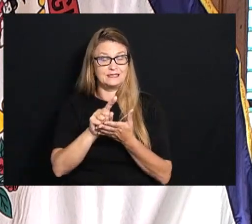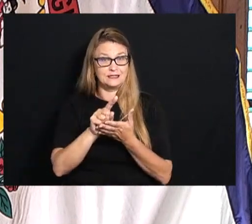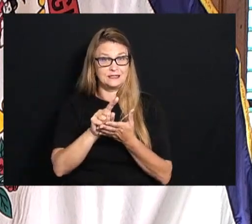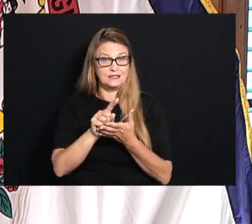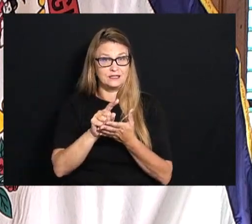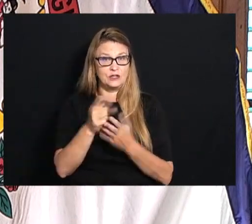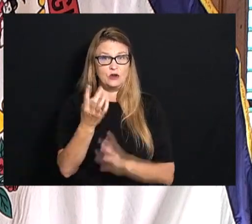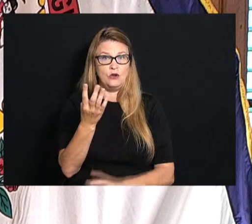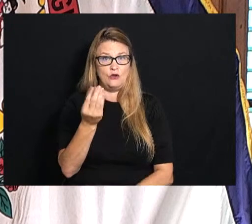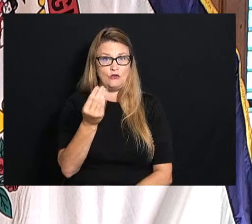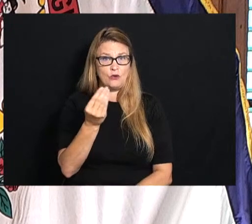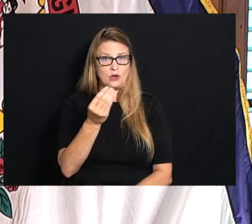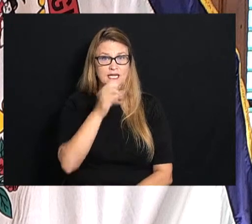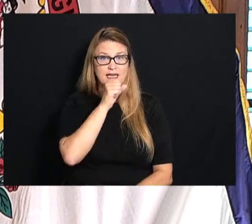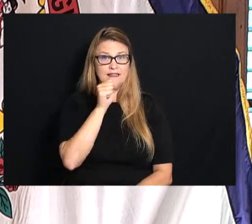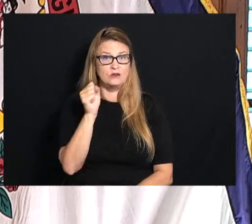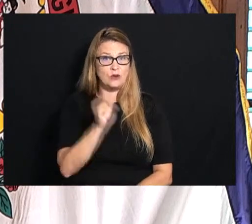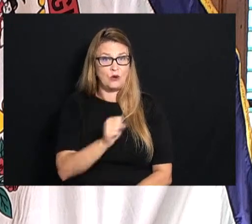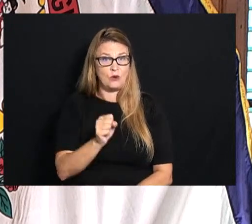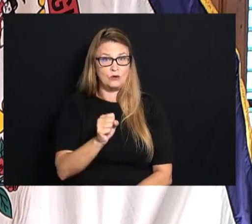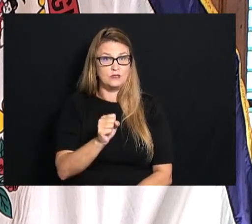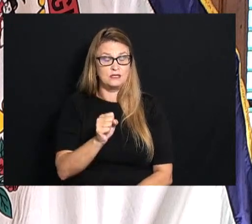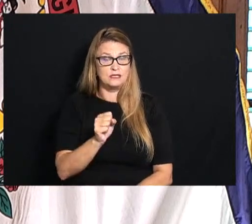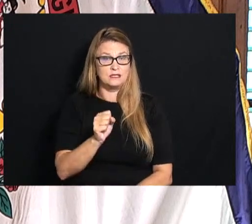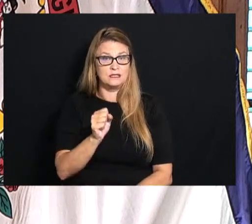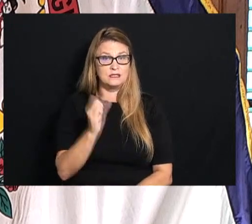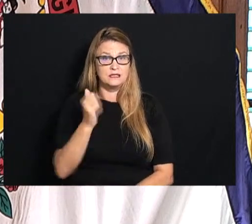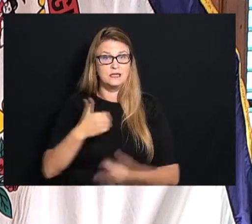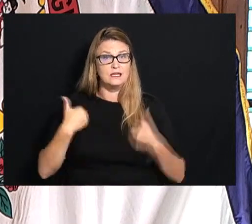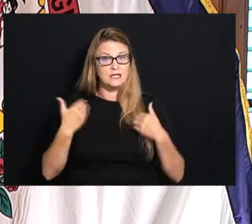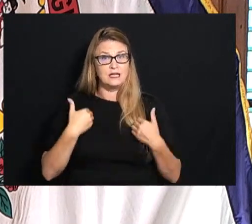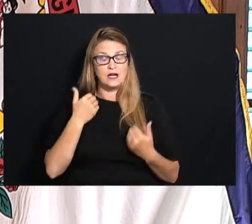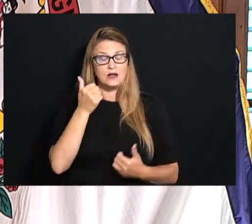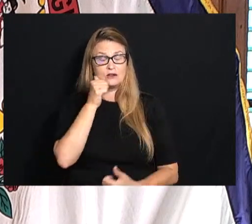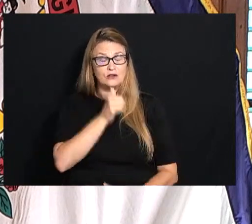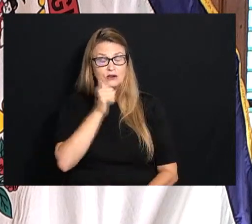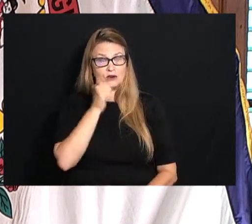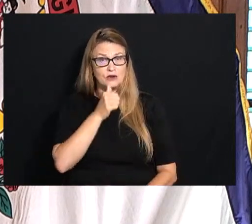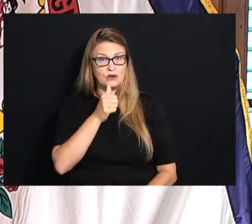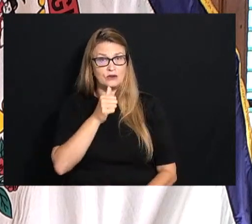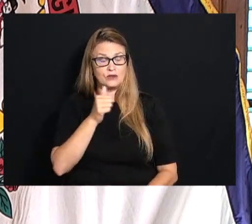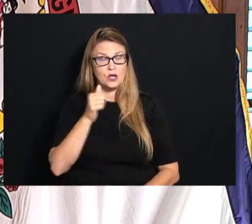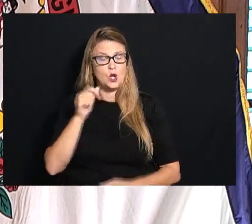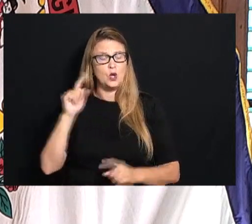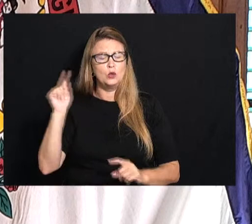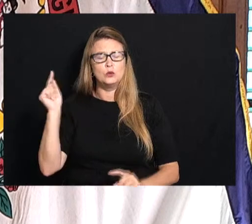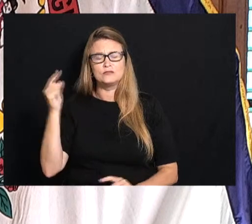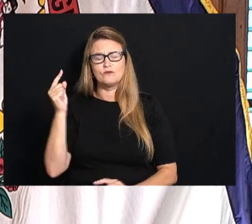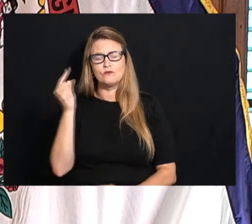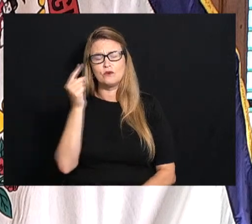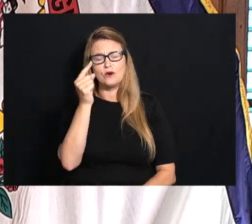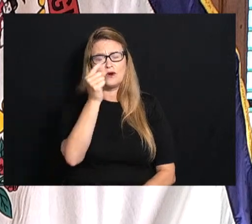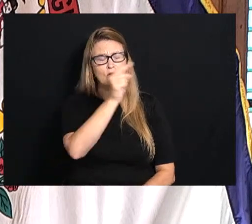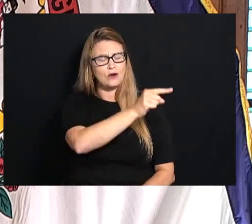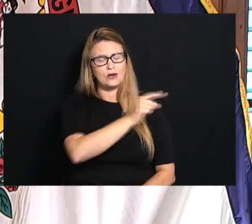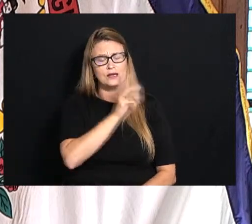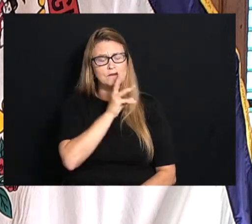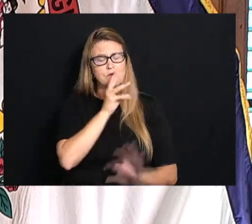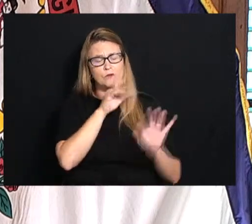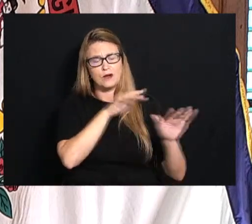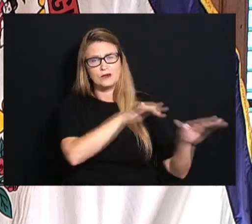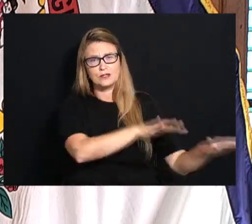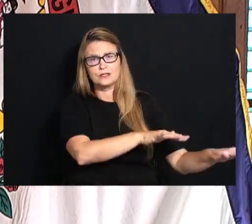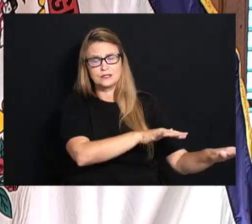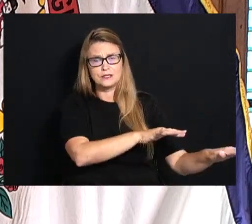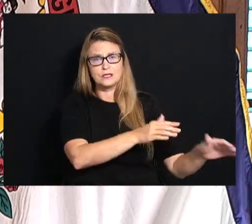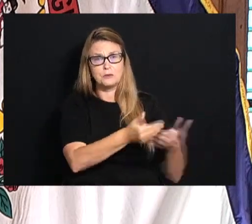for a 14-year-old kid, a beautiful young girl that washed miles and miles down the stream